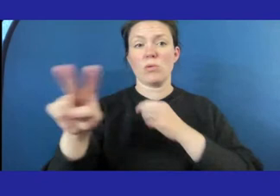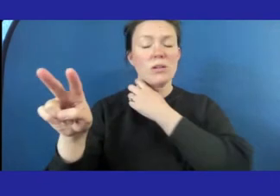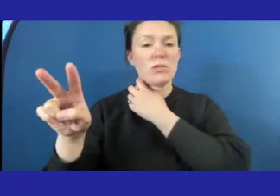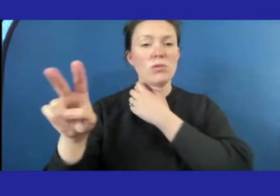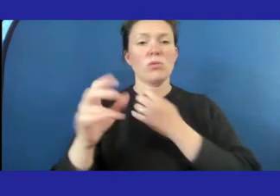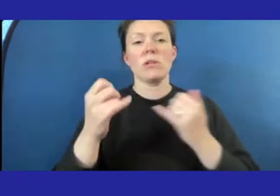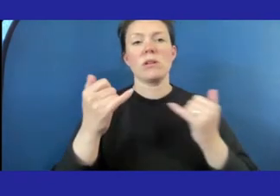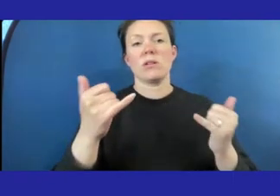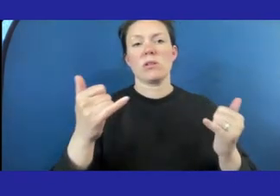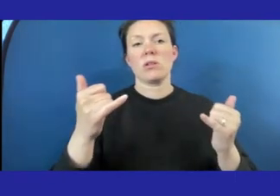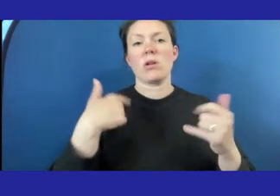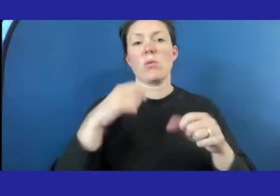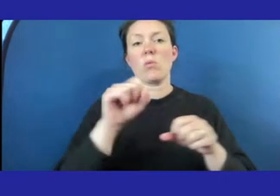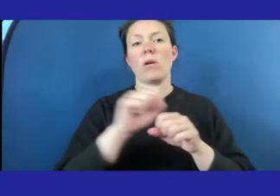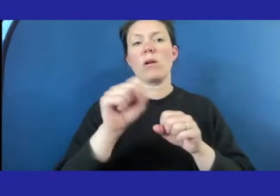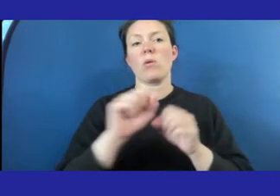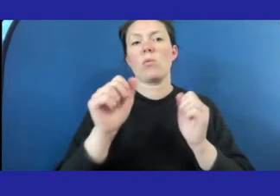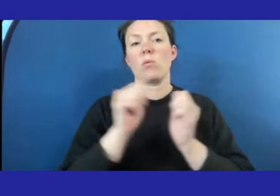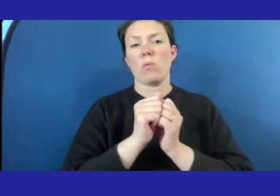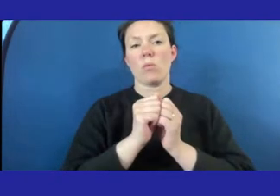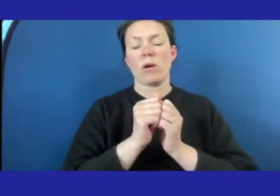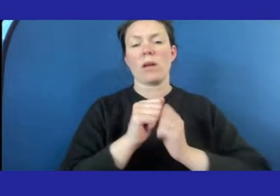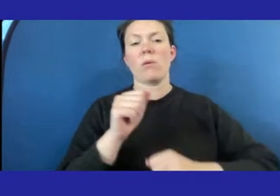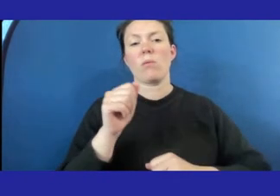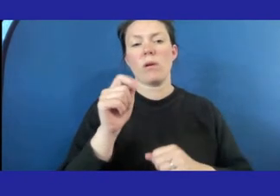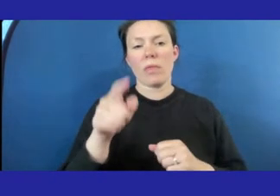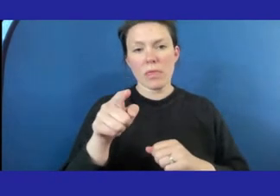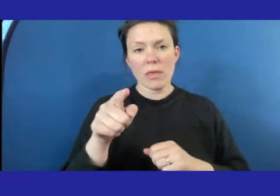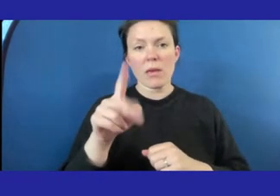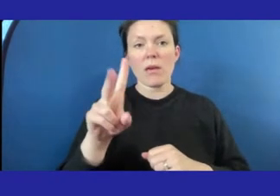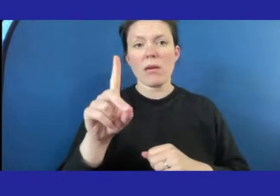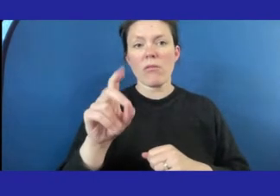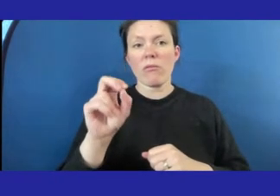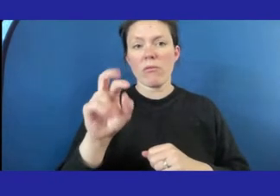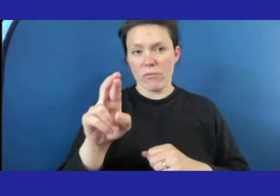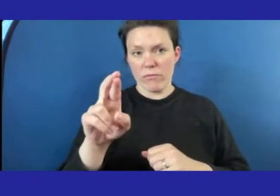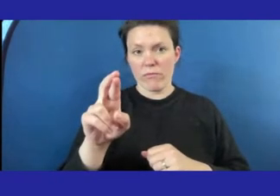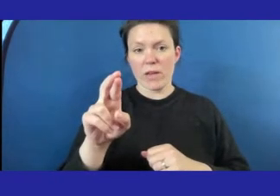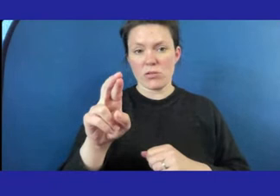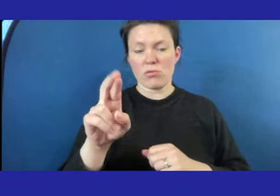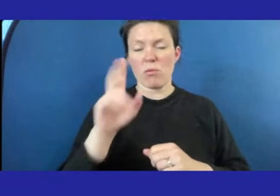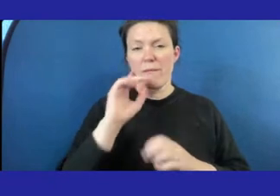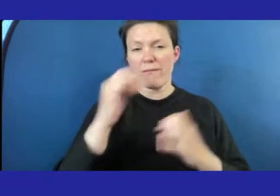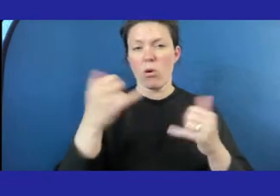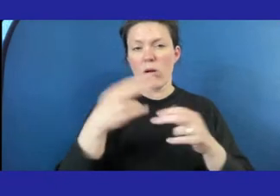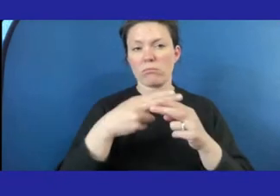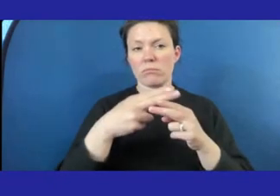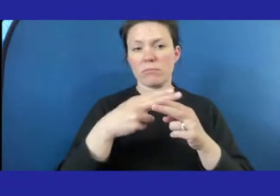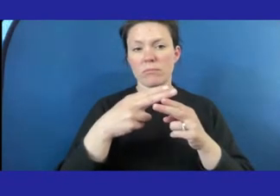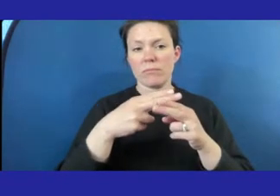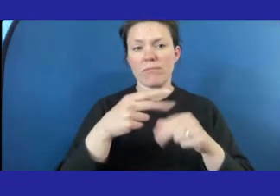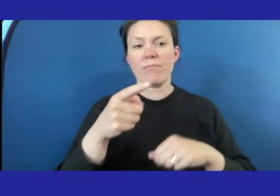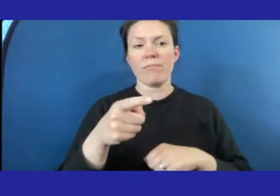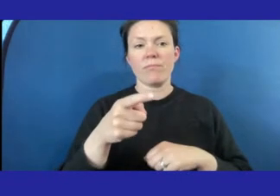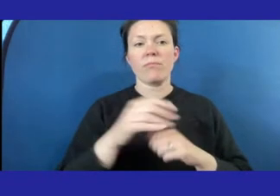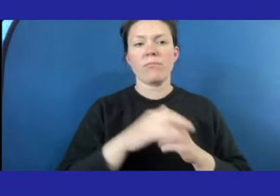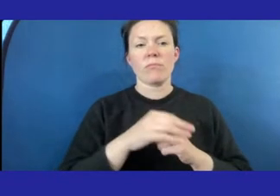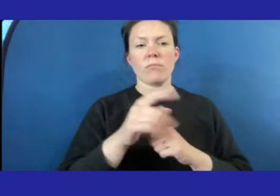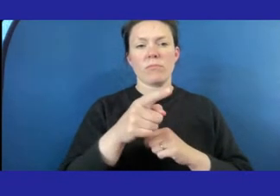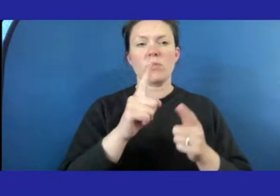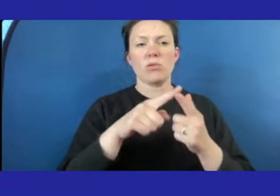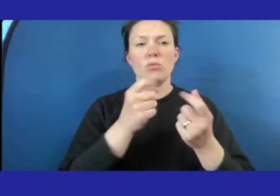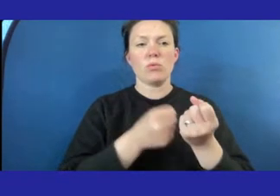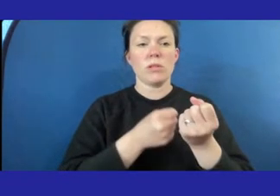and currently we are working with a vendor in the interim, it's CloudMed, and to support